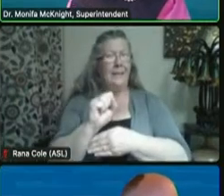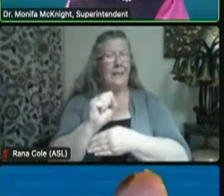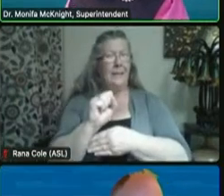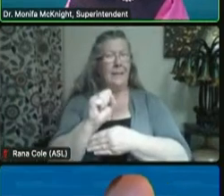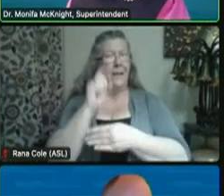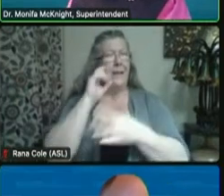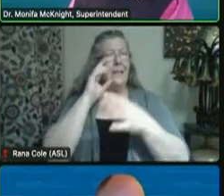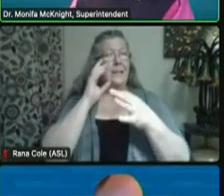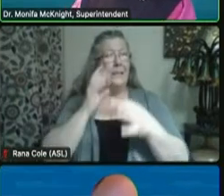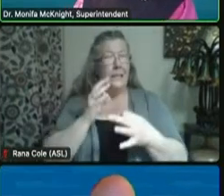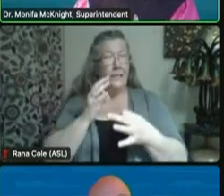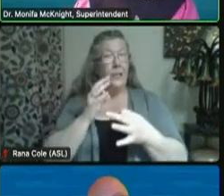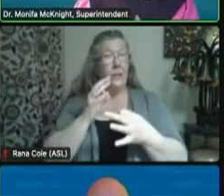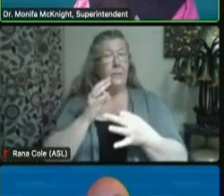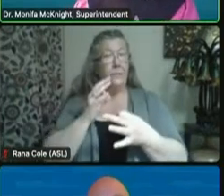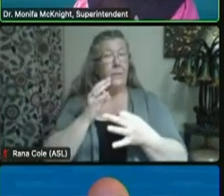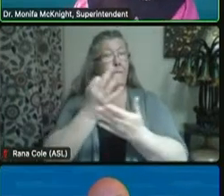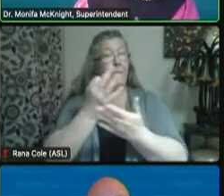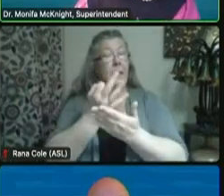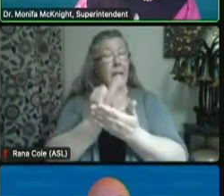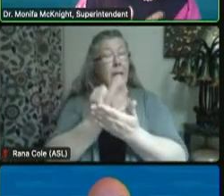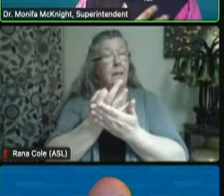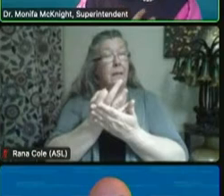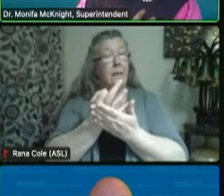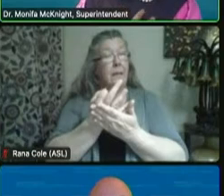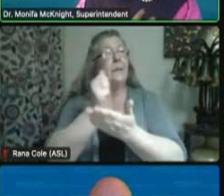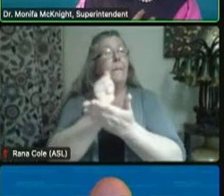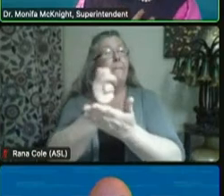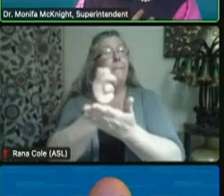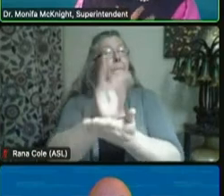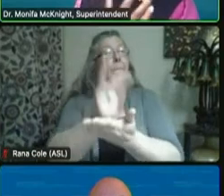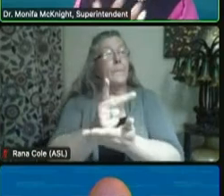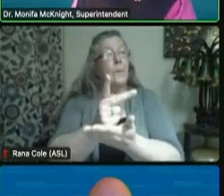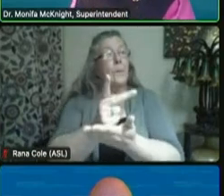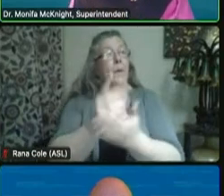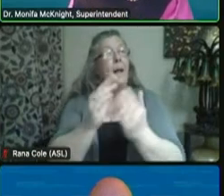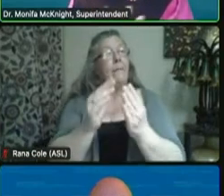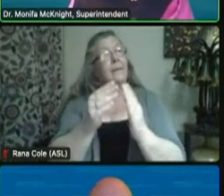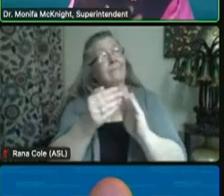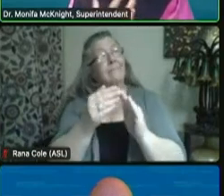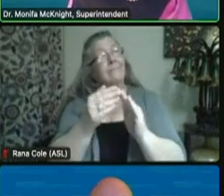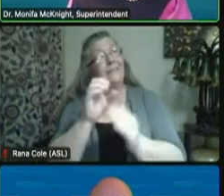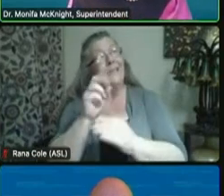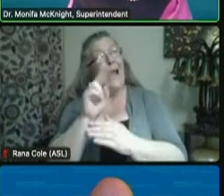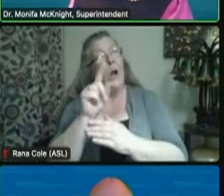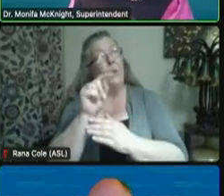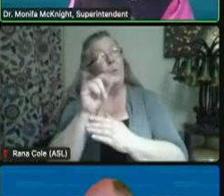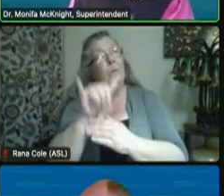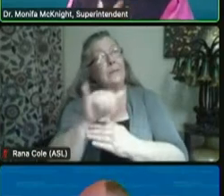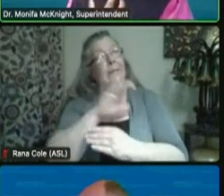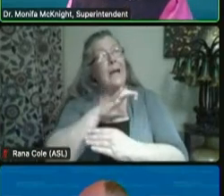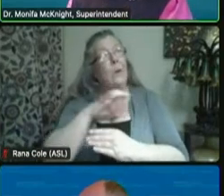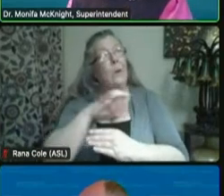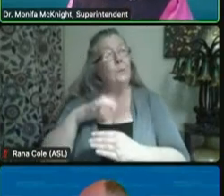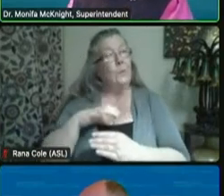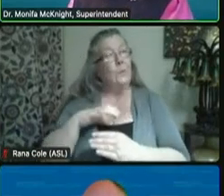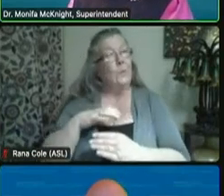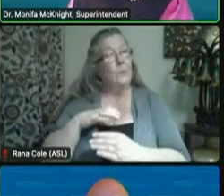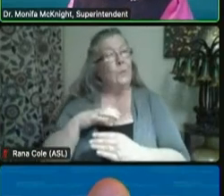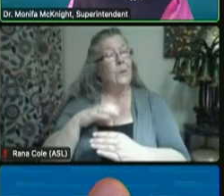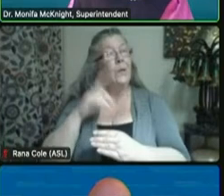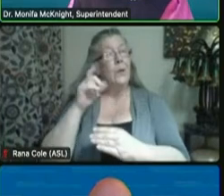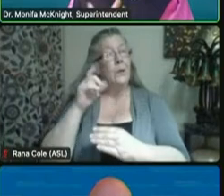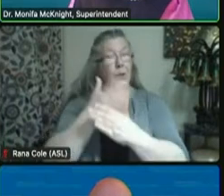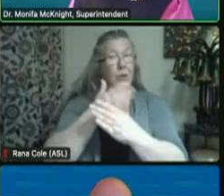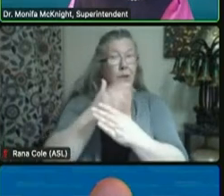by our county council. And so as we begin to take into consideration many of the needs that you have that you share with us, and we include